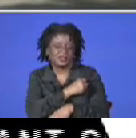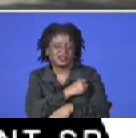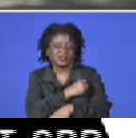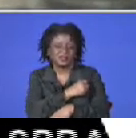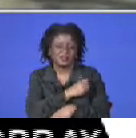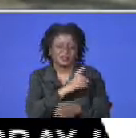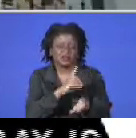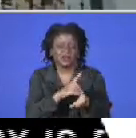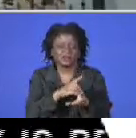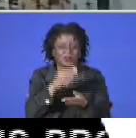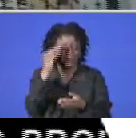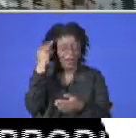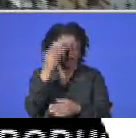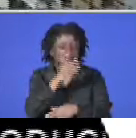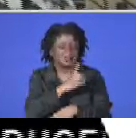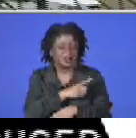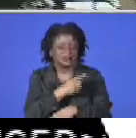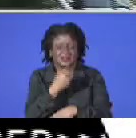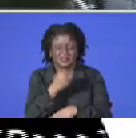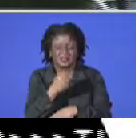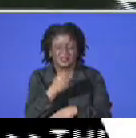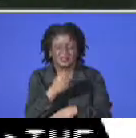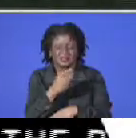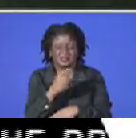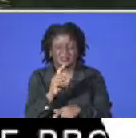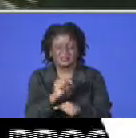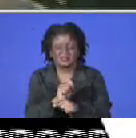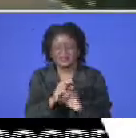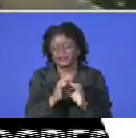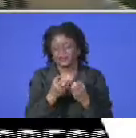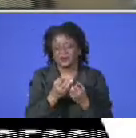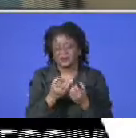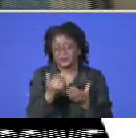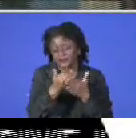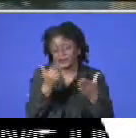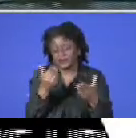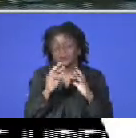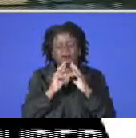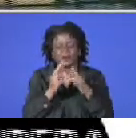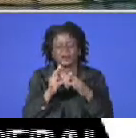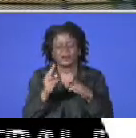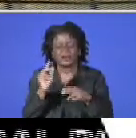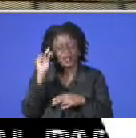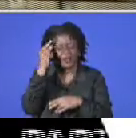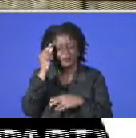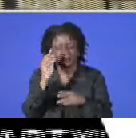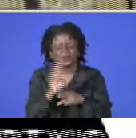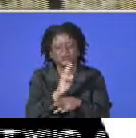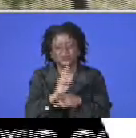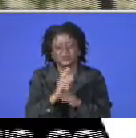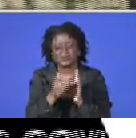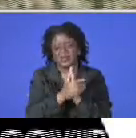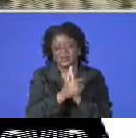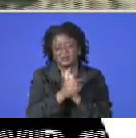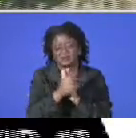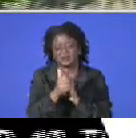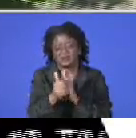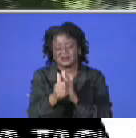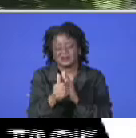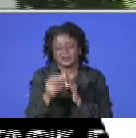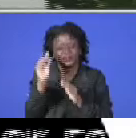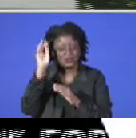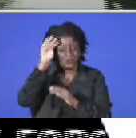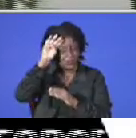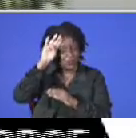Dr. Michael Darville, says the task force previously recommended that governments utilize the expertise of Cuban doctors to lessen the strain on the